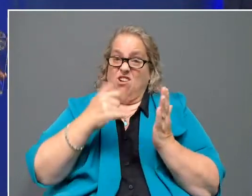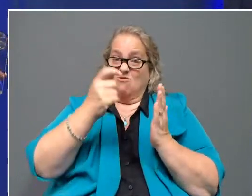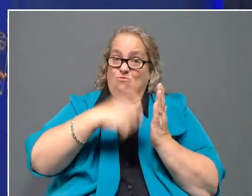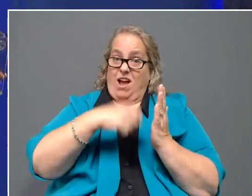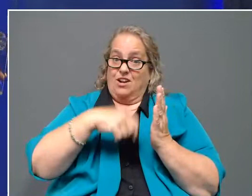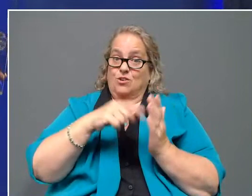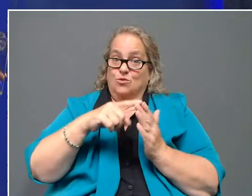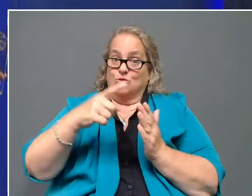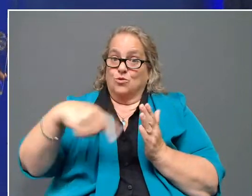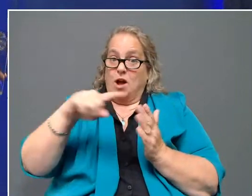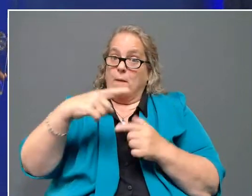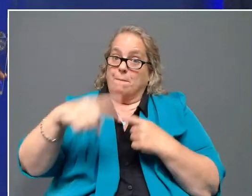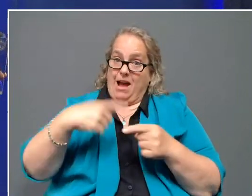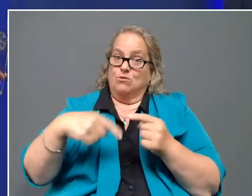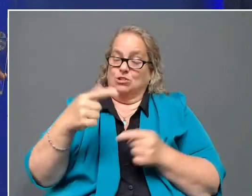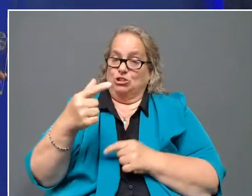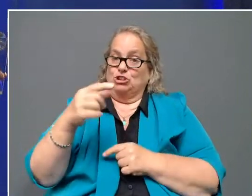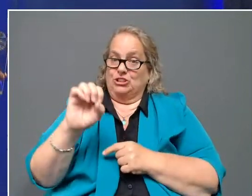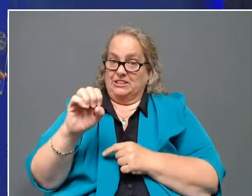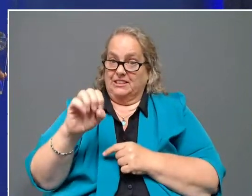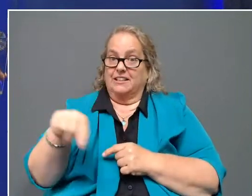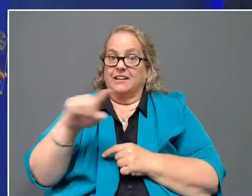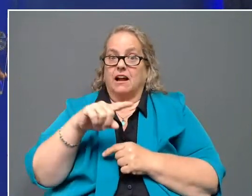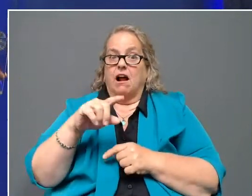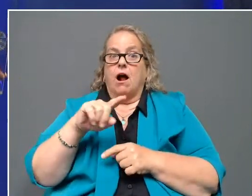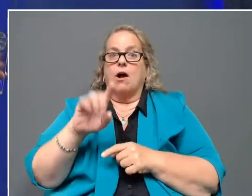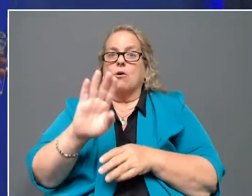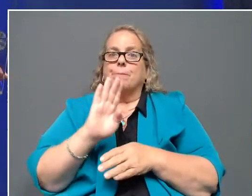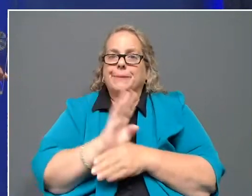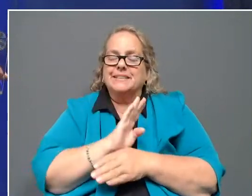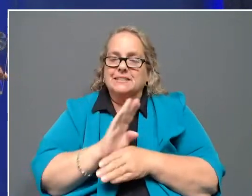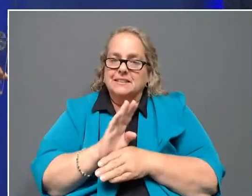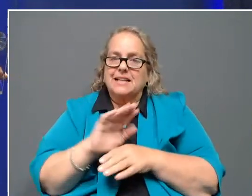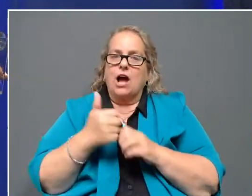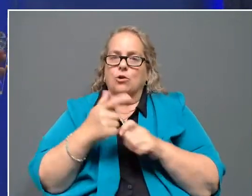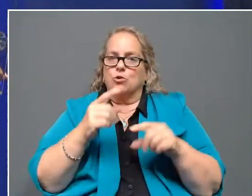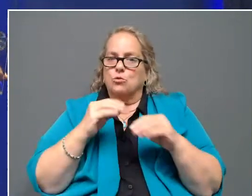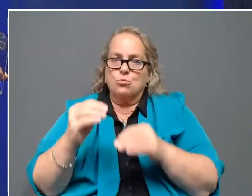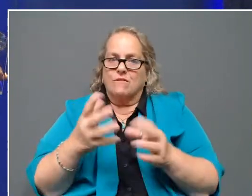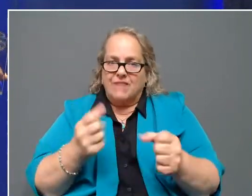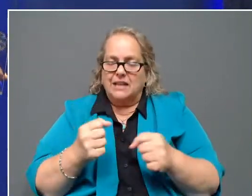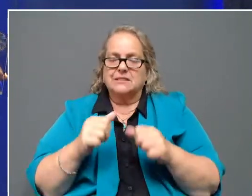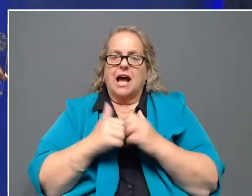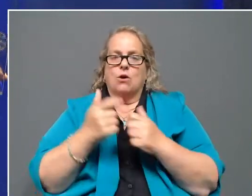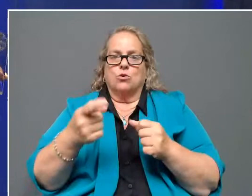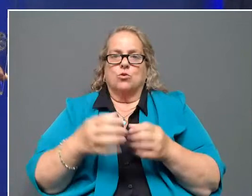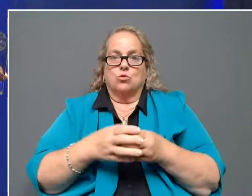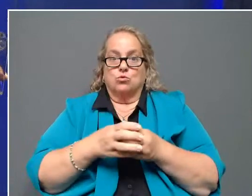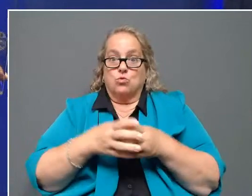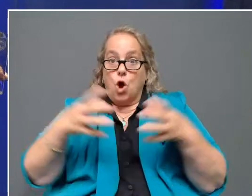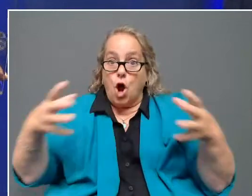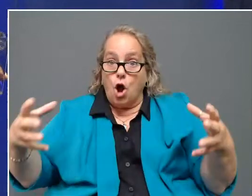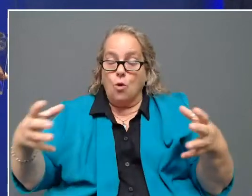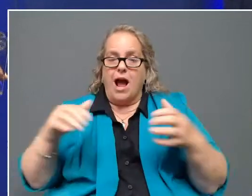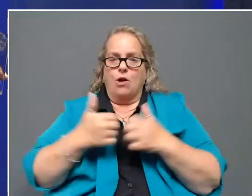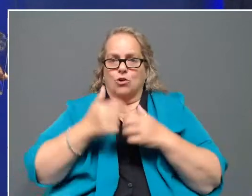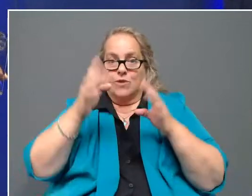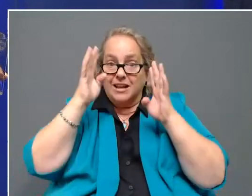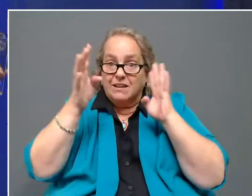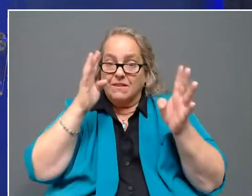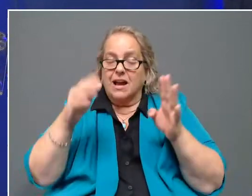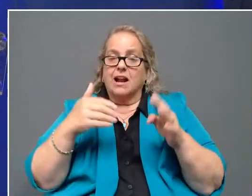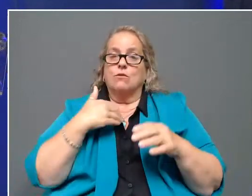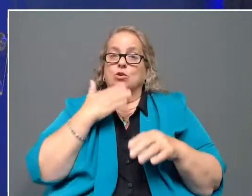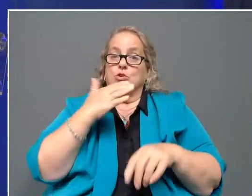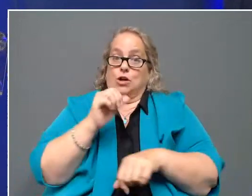business journals, in terms of how do you move quickly, how do you scale, how do you innovate, how do you have good employee relations,